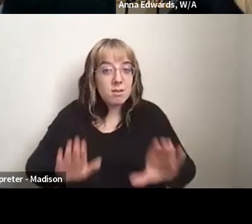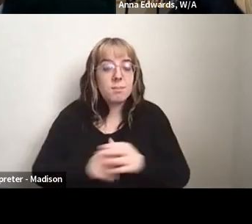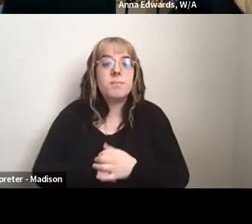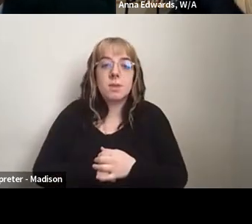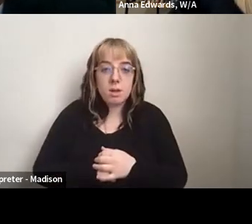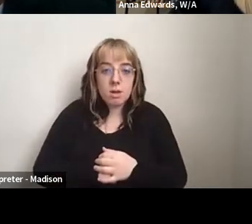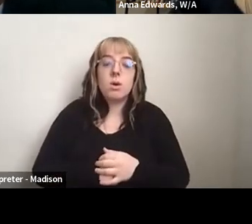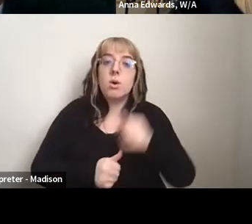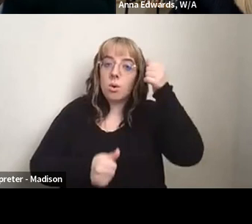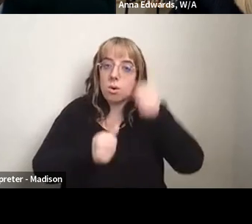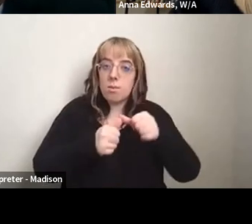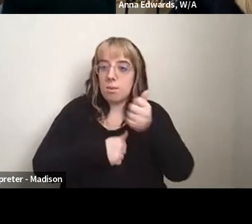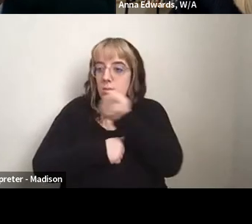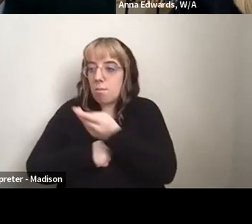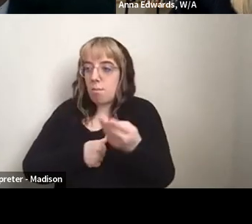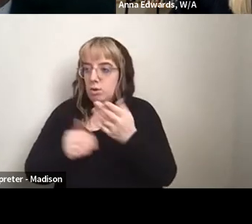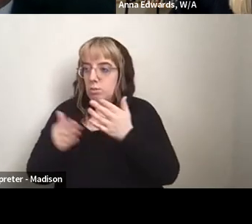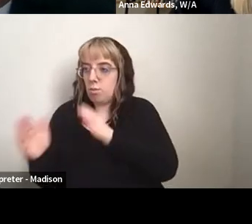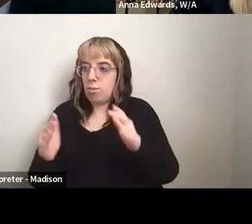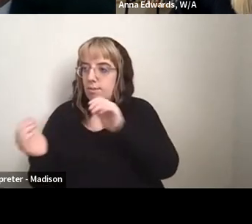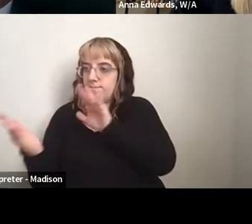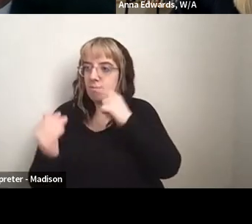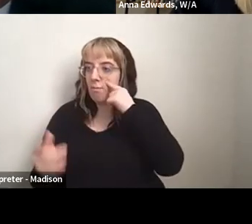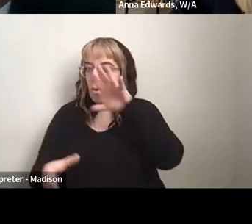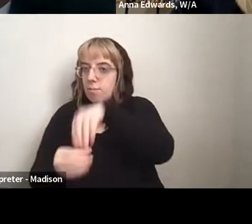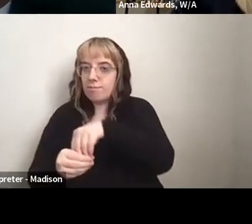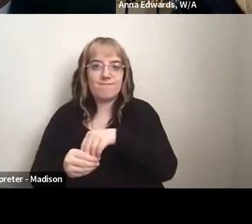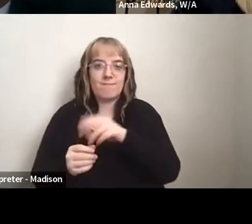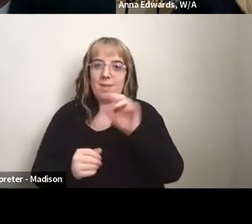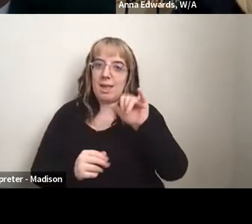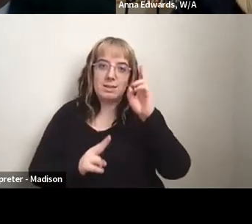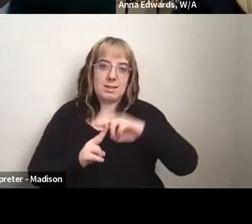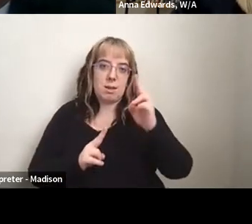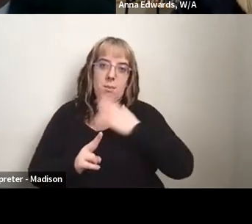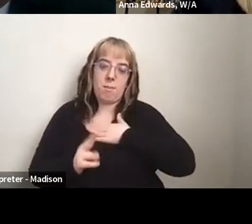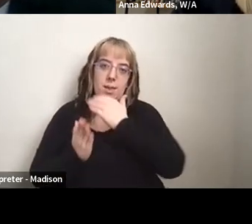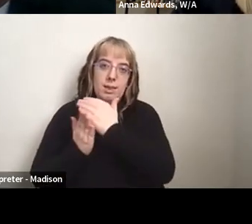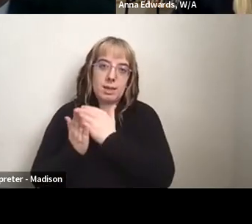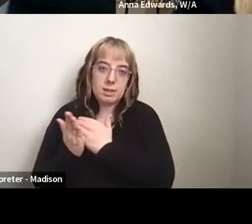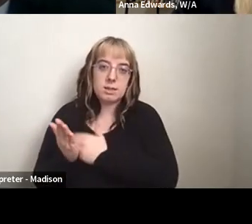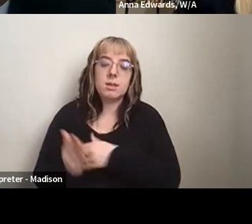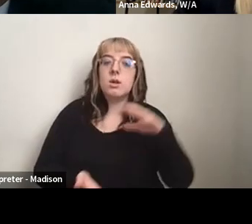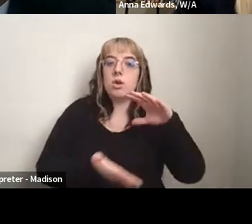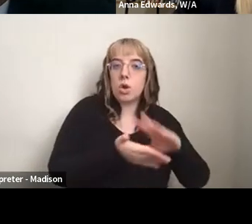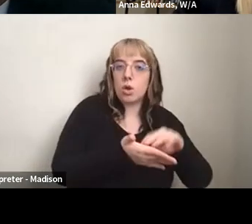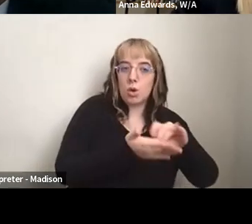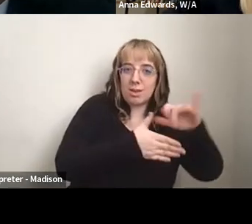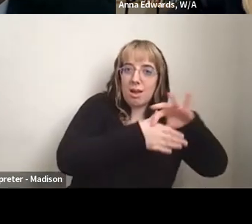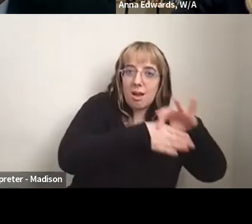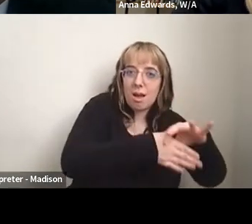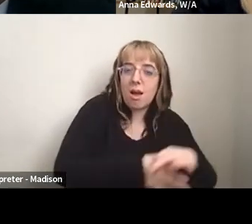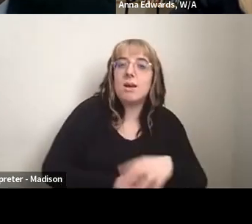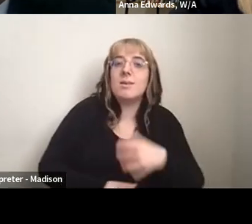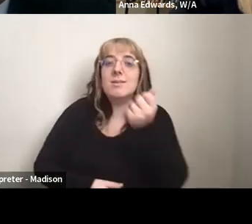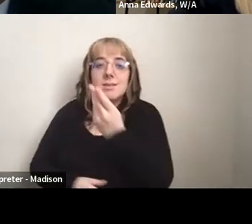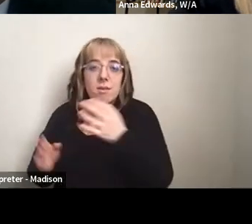to multiple ways of engagement, right? Where that's always the top of mind, the learning of the content and multiple ways